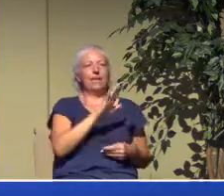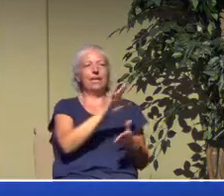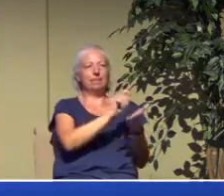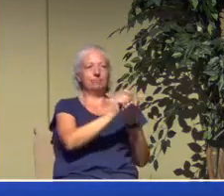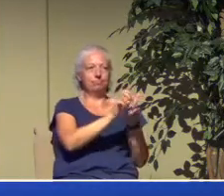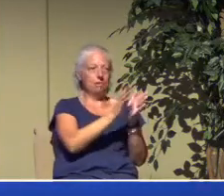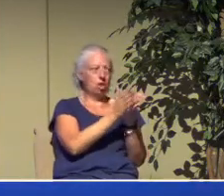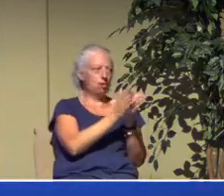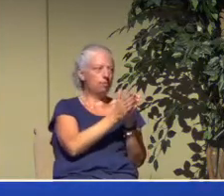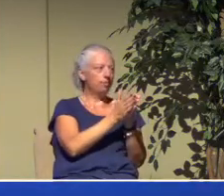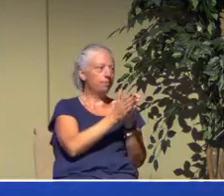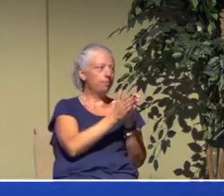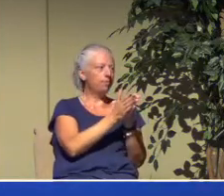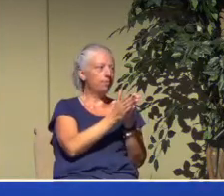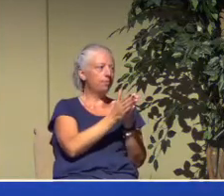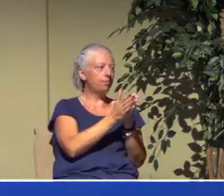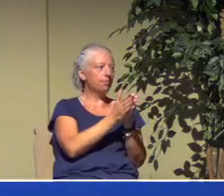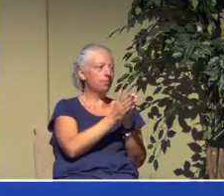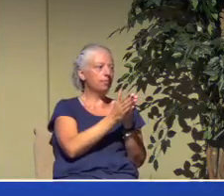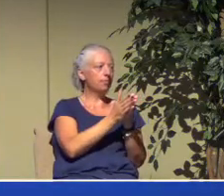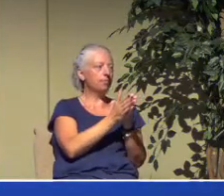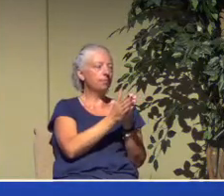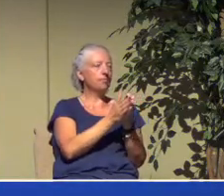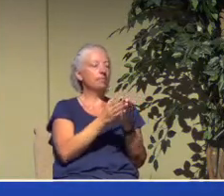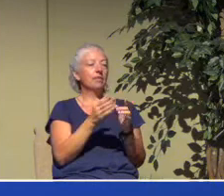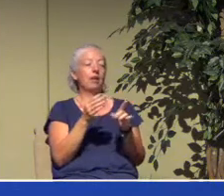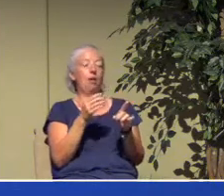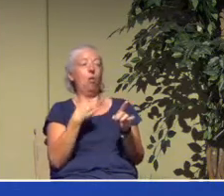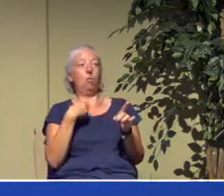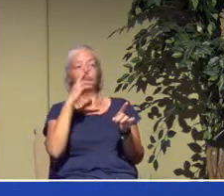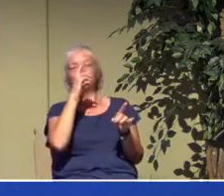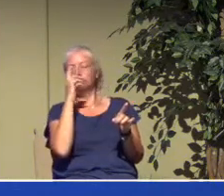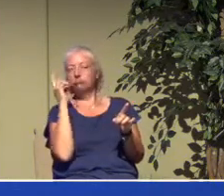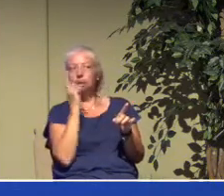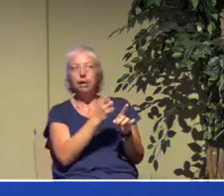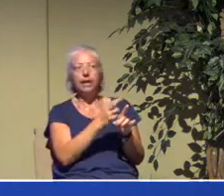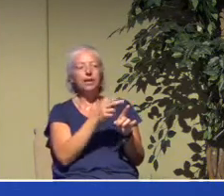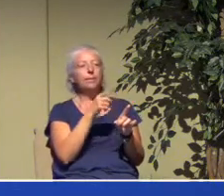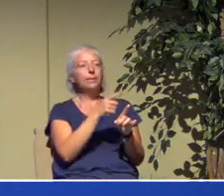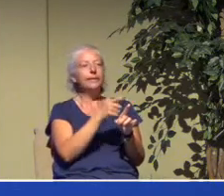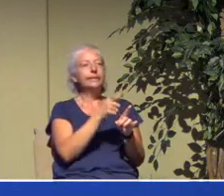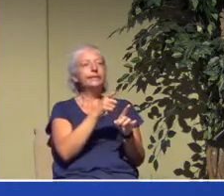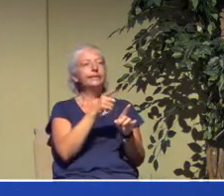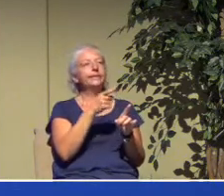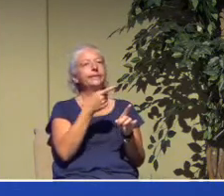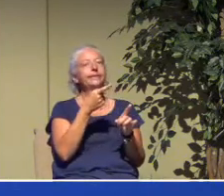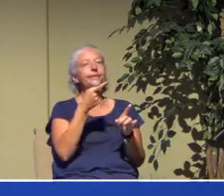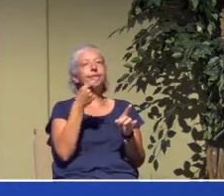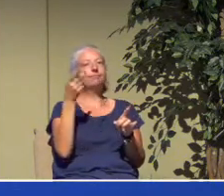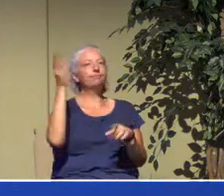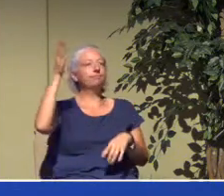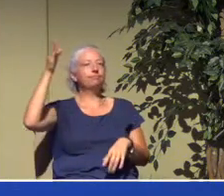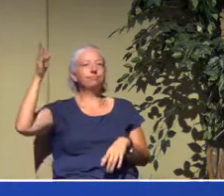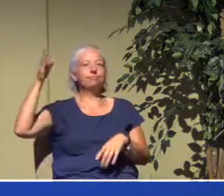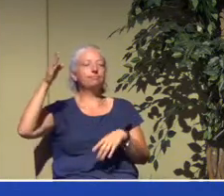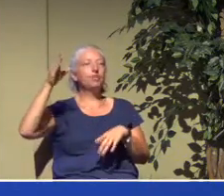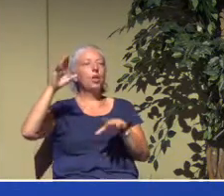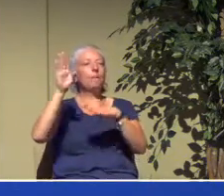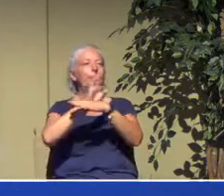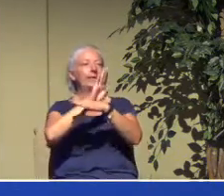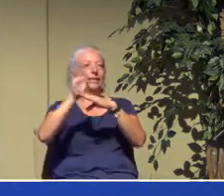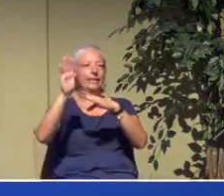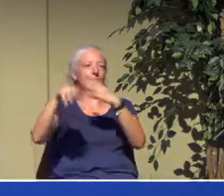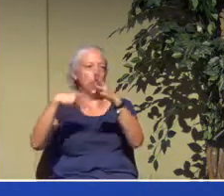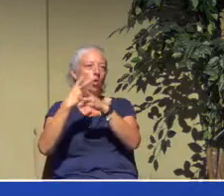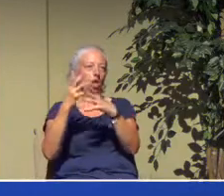and I've known and respected Patrick Lencioni. He speaks to the corporate world a lot about how to